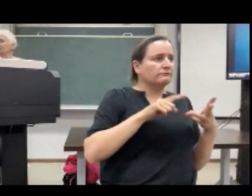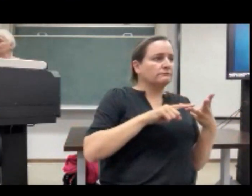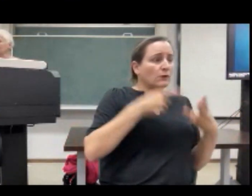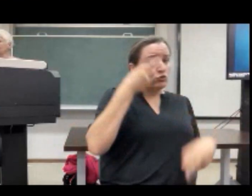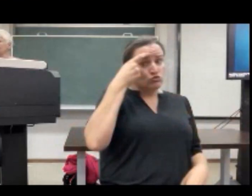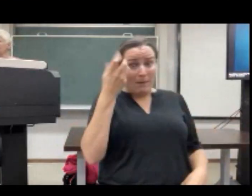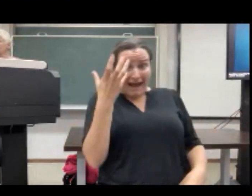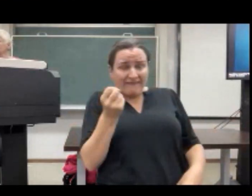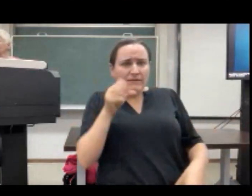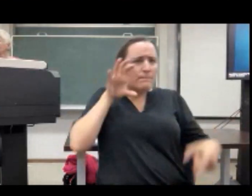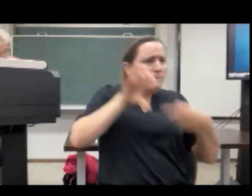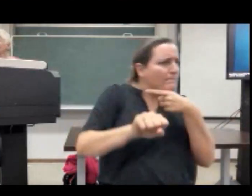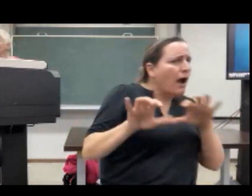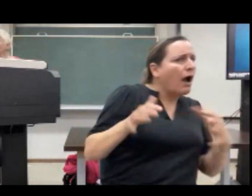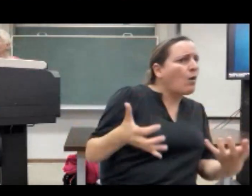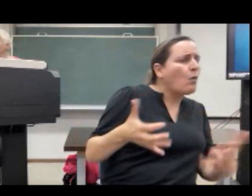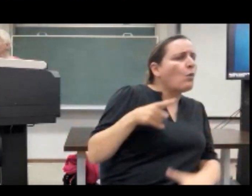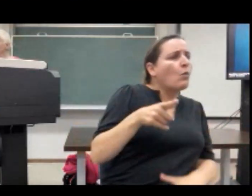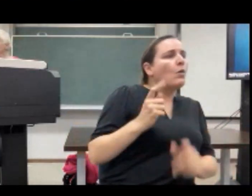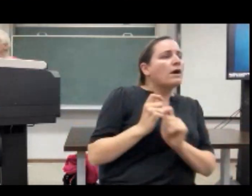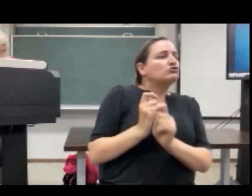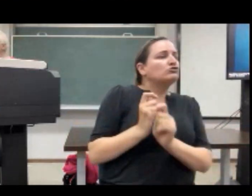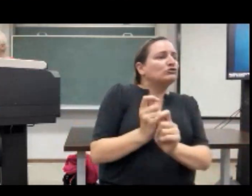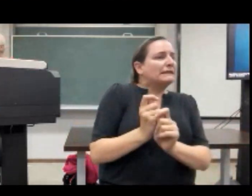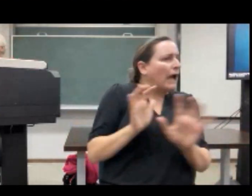heavy conclusions.